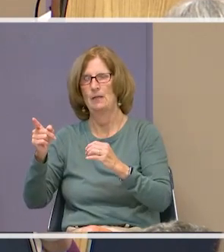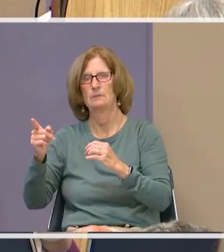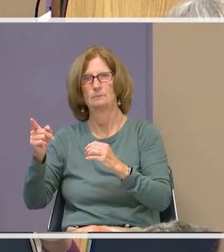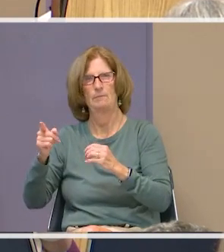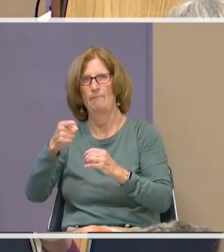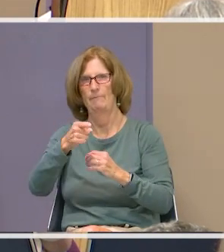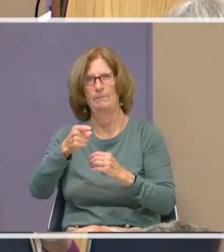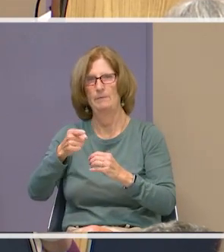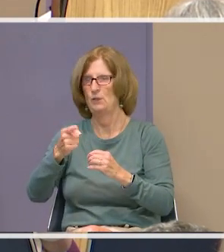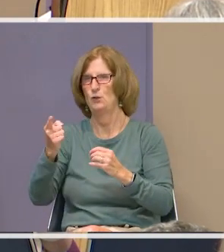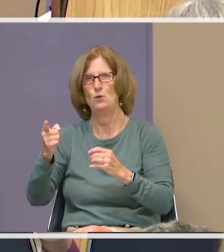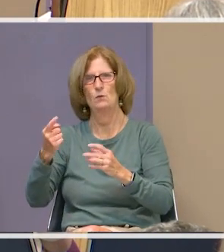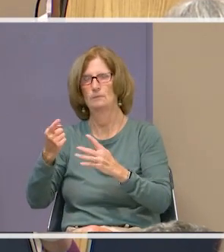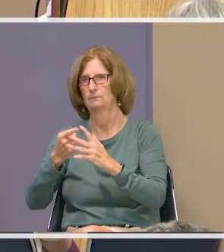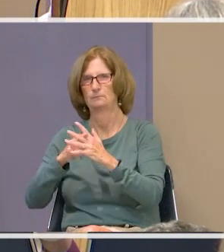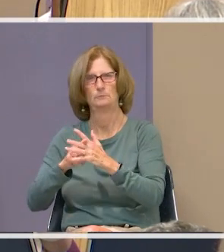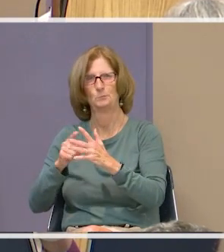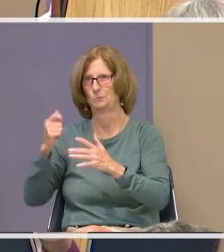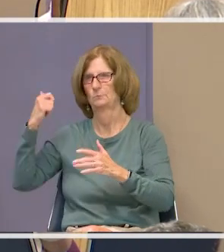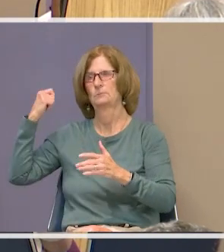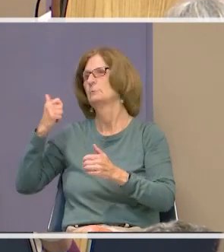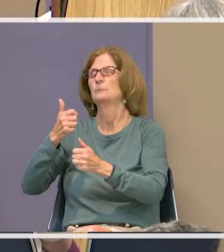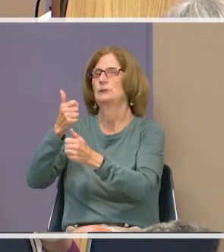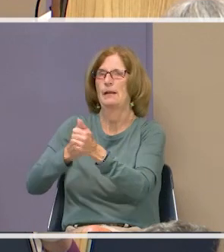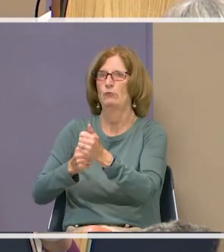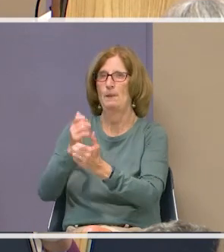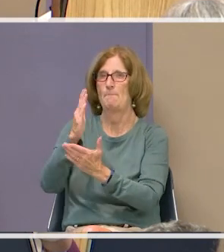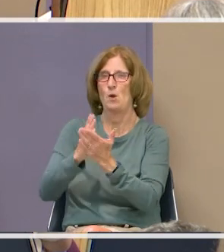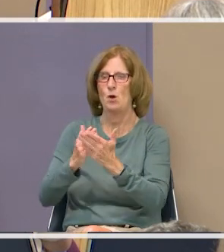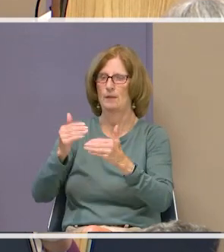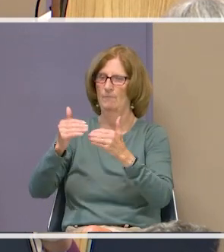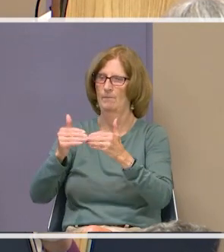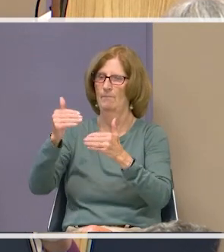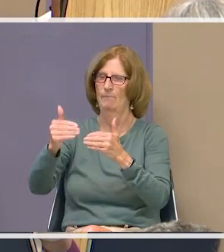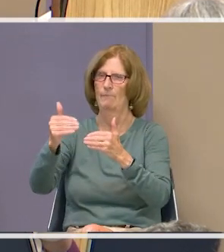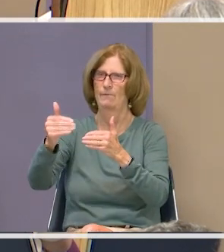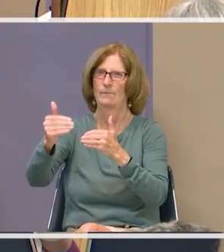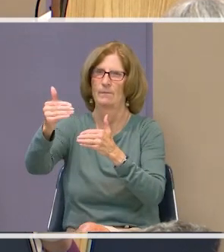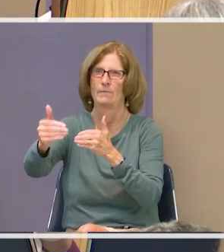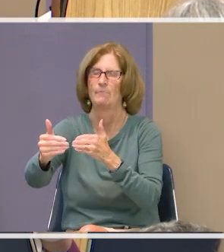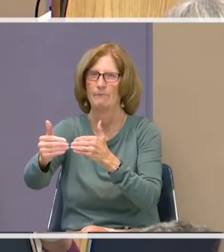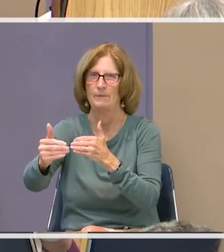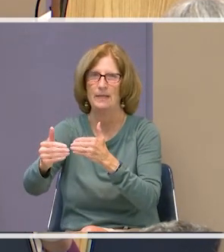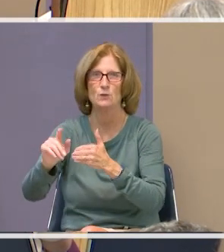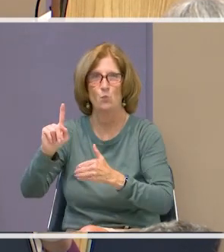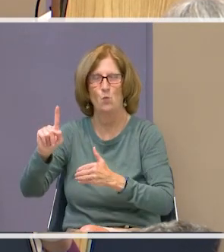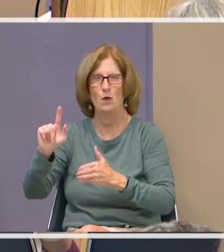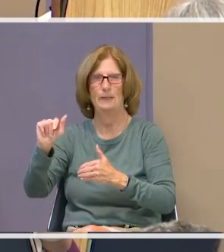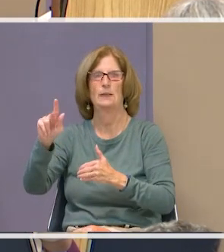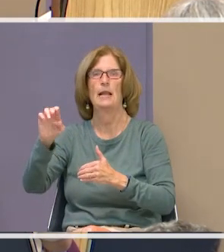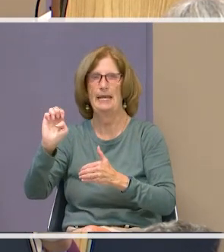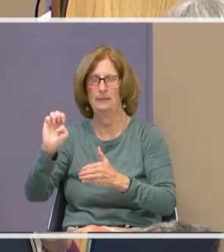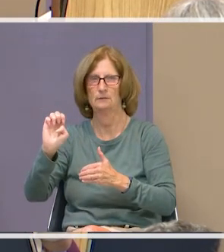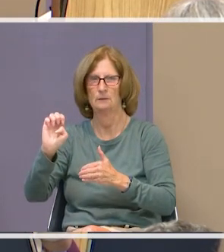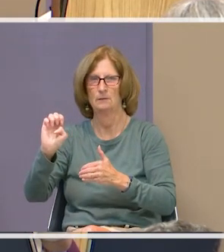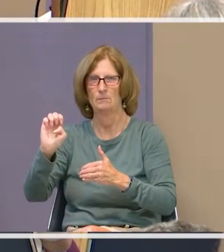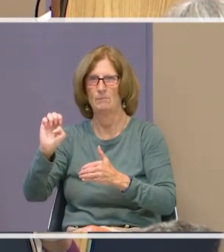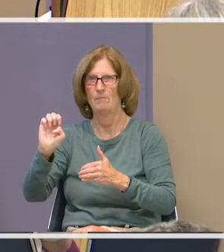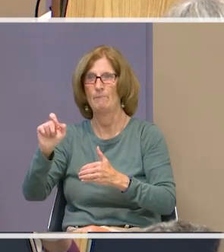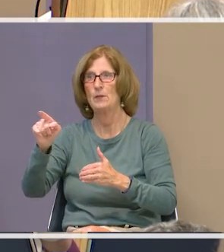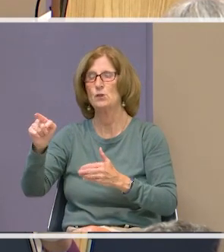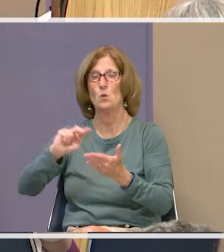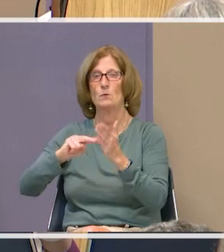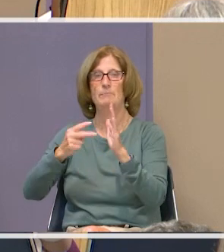pipe. Every single feeder into Forbes Avenue inbound is a single lane of traffic. So in my mind, you don't need 2